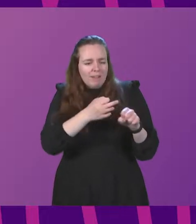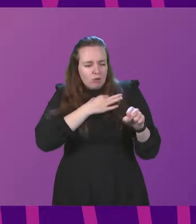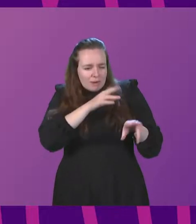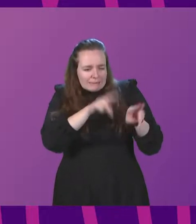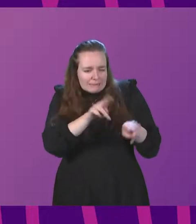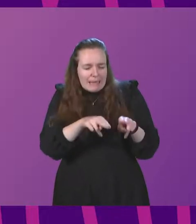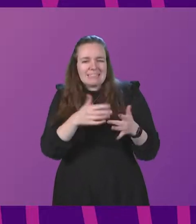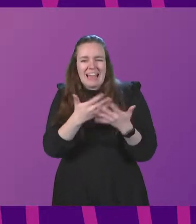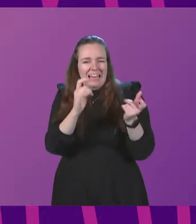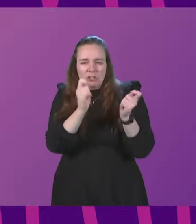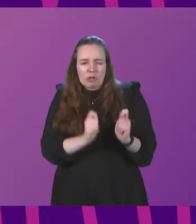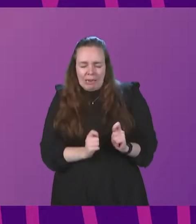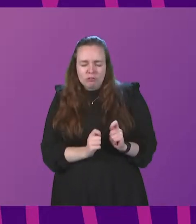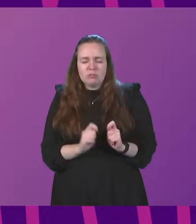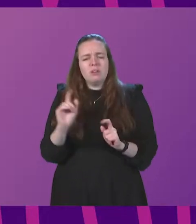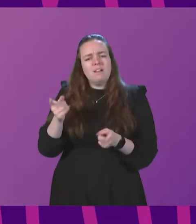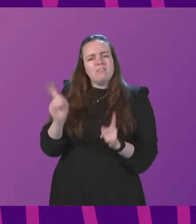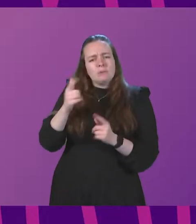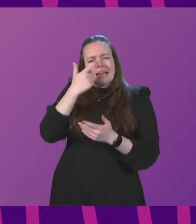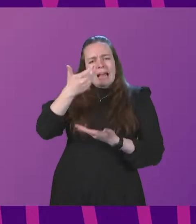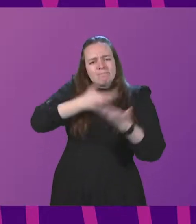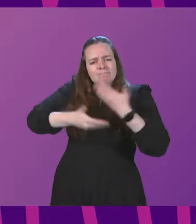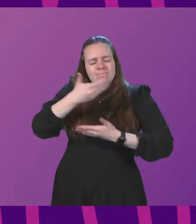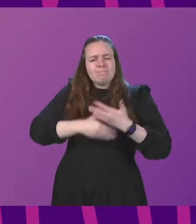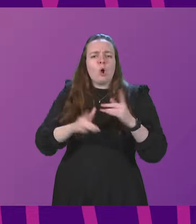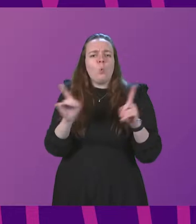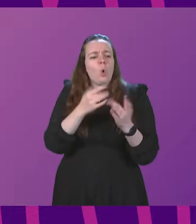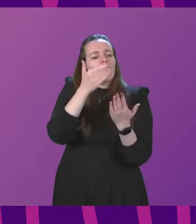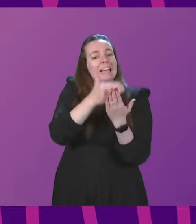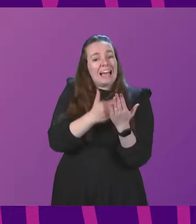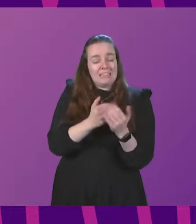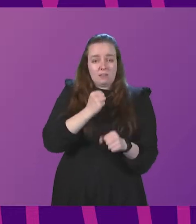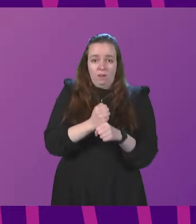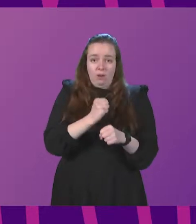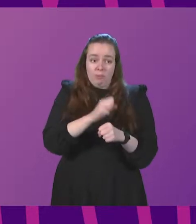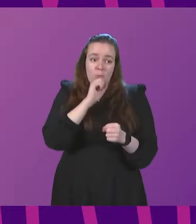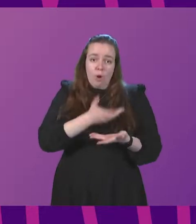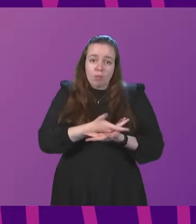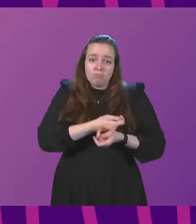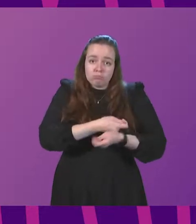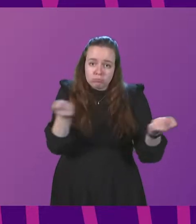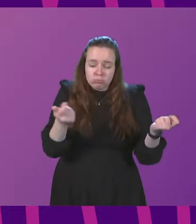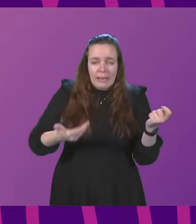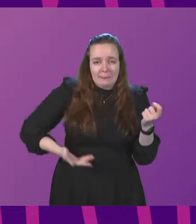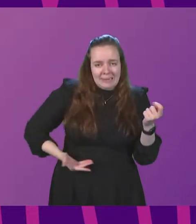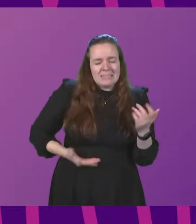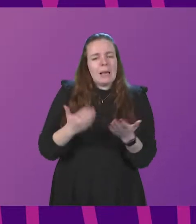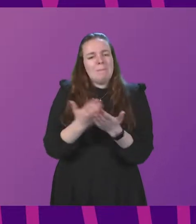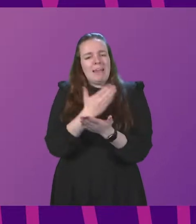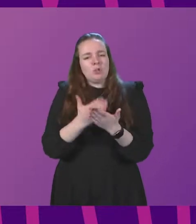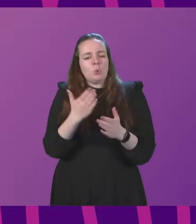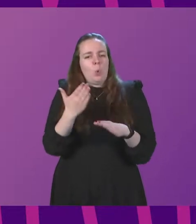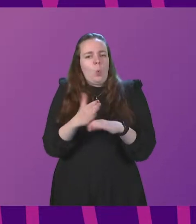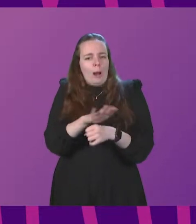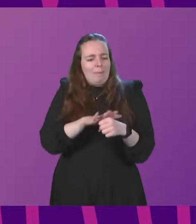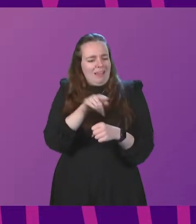associated changes. Can the First Minister outline what guidance the Scottish Government is offering businesses to ensure workplaces